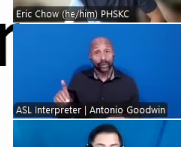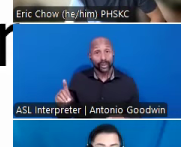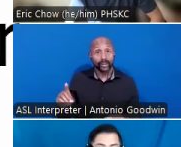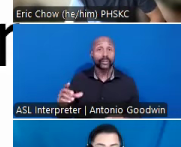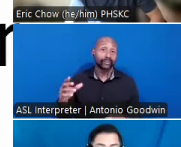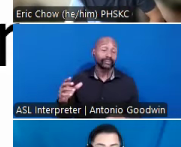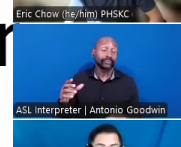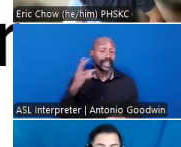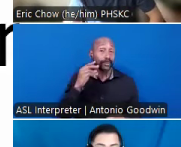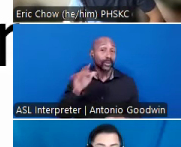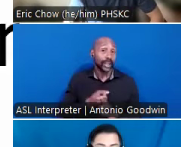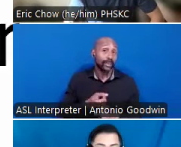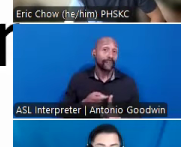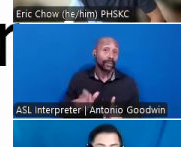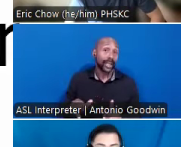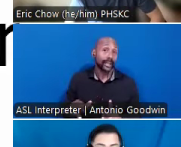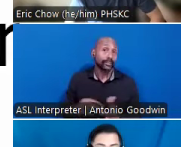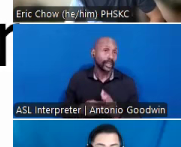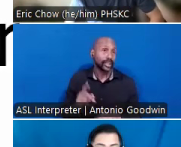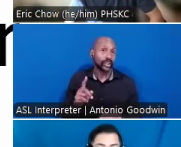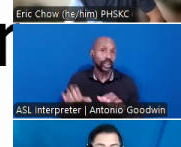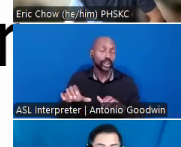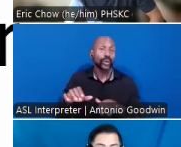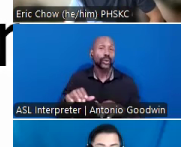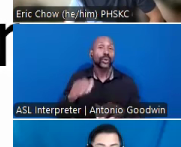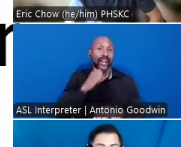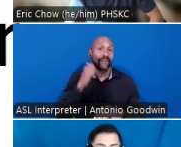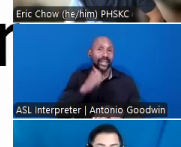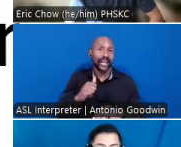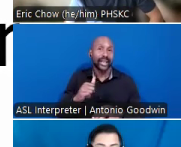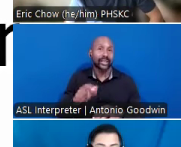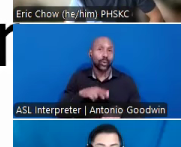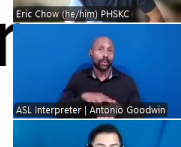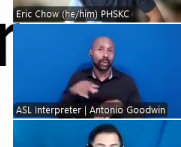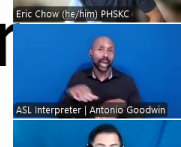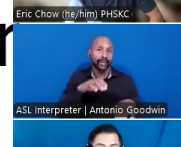long COVID to the point where they haven't been able to do their daily activities.